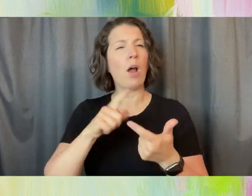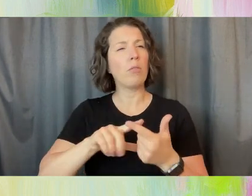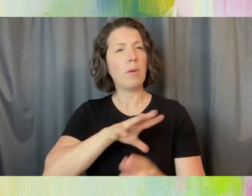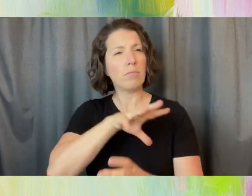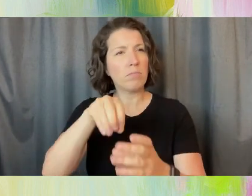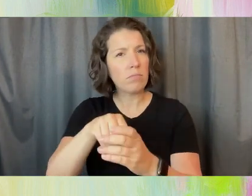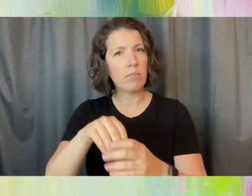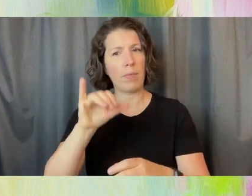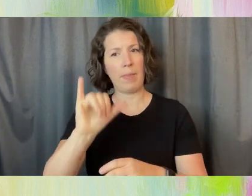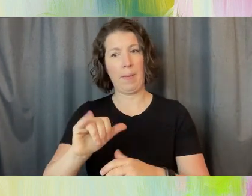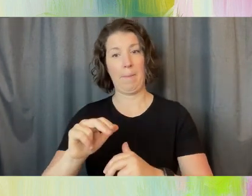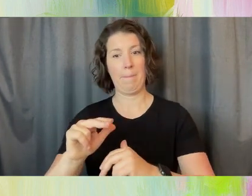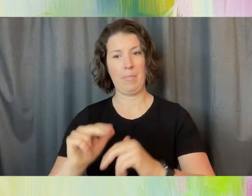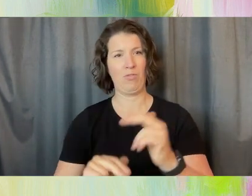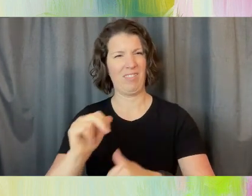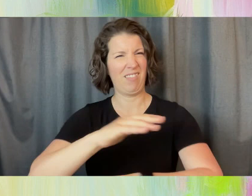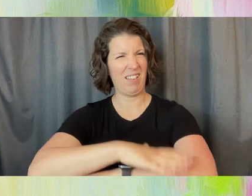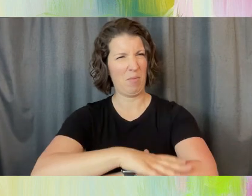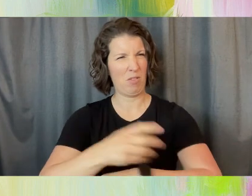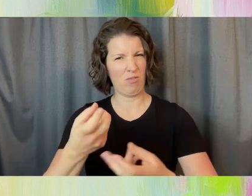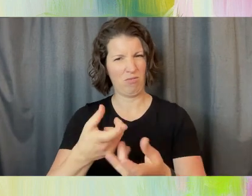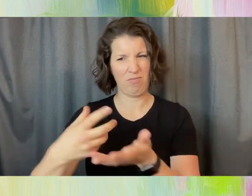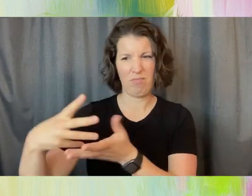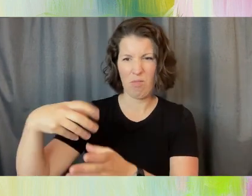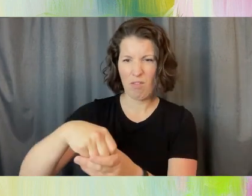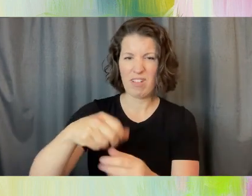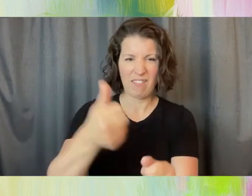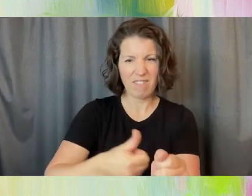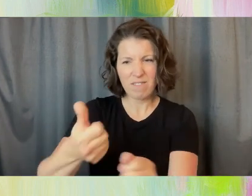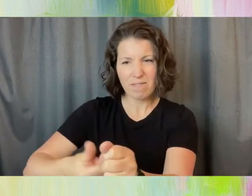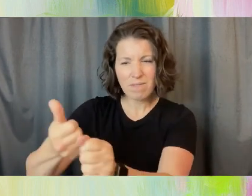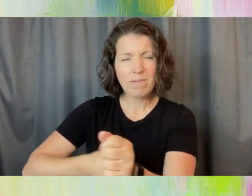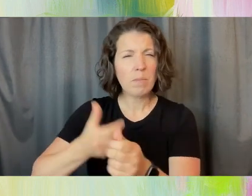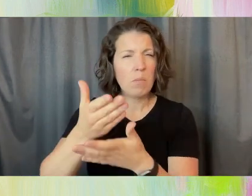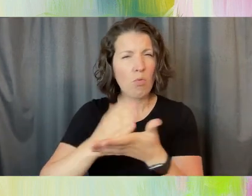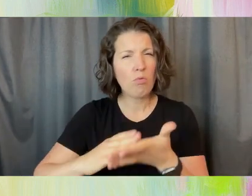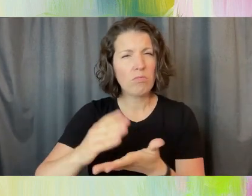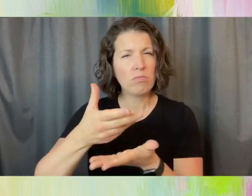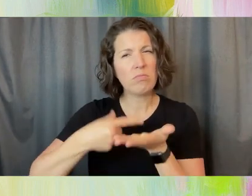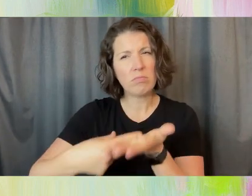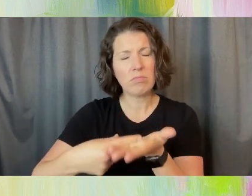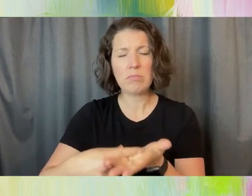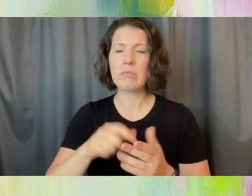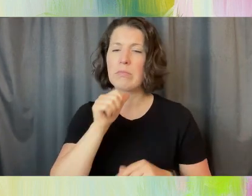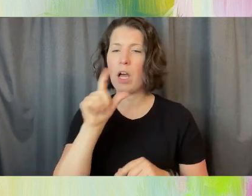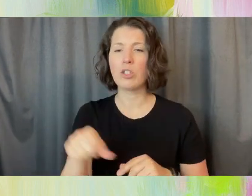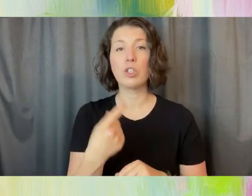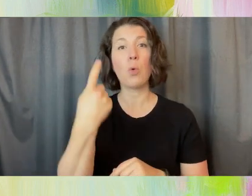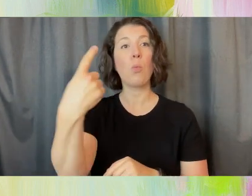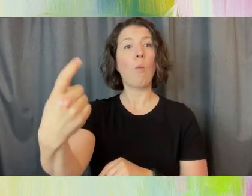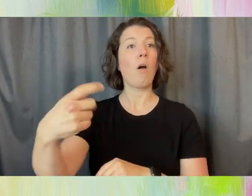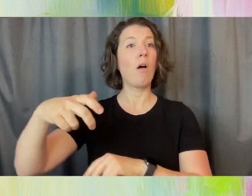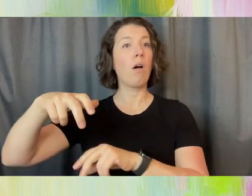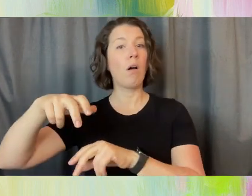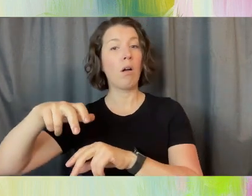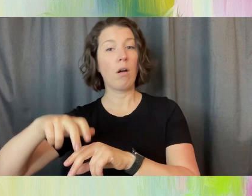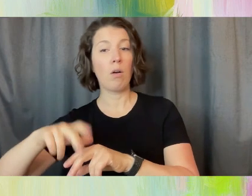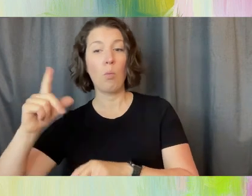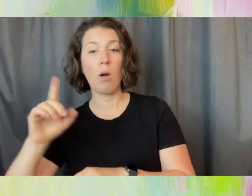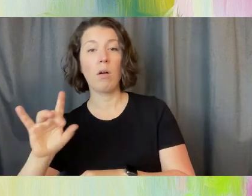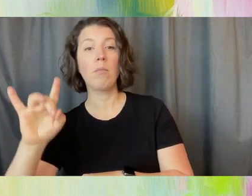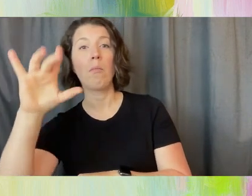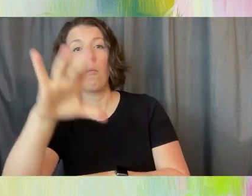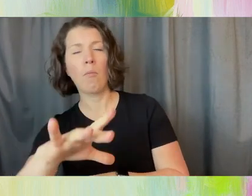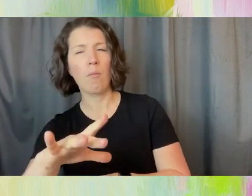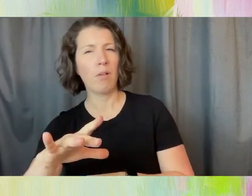we wanted to make sure that there wasn't just one seat at the table. Many